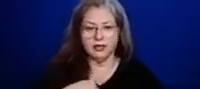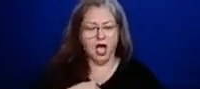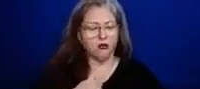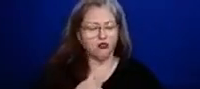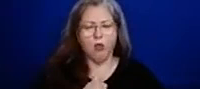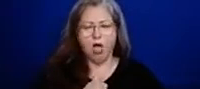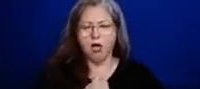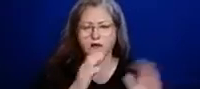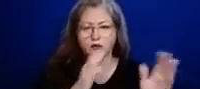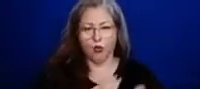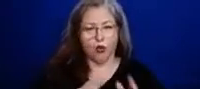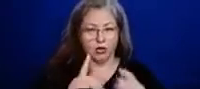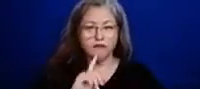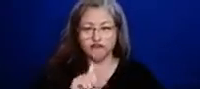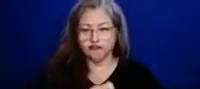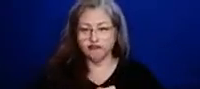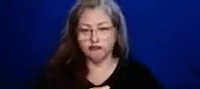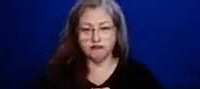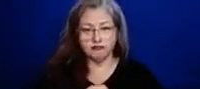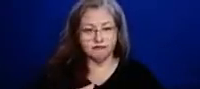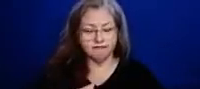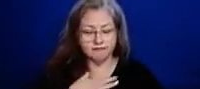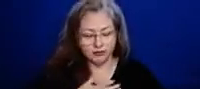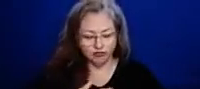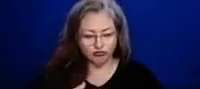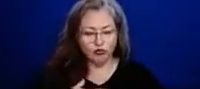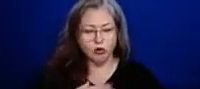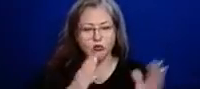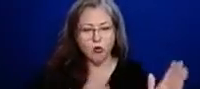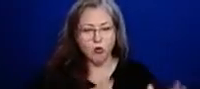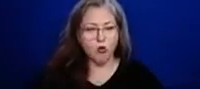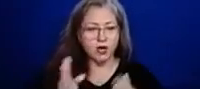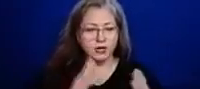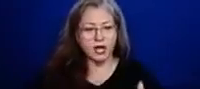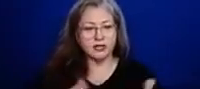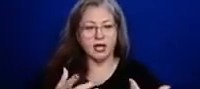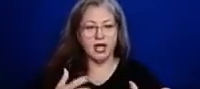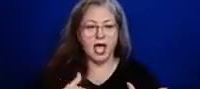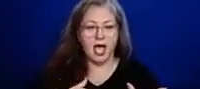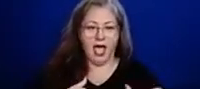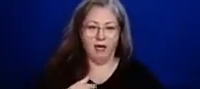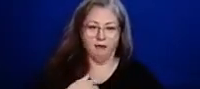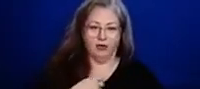and that's a fact. I like it, I enjoy it, and I am creative